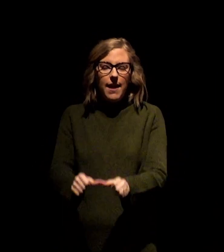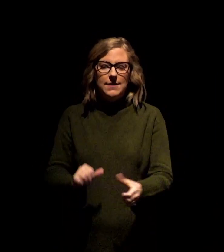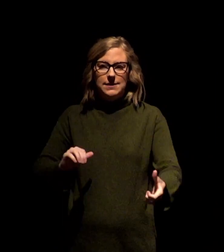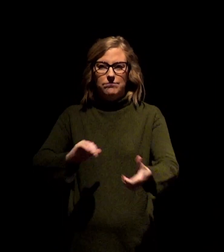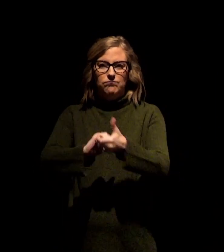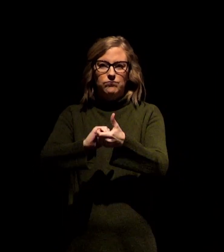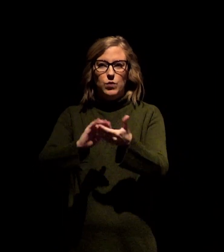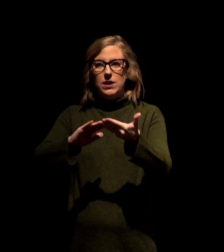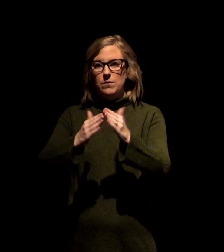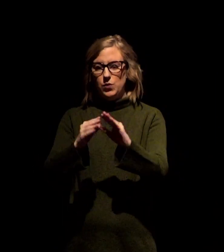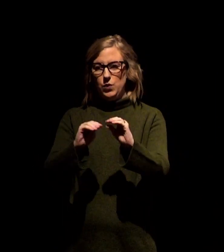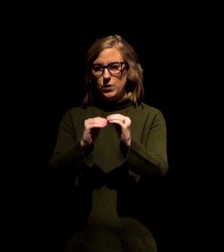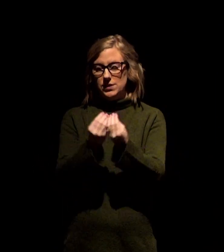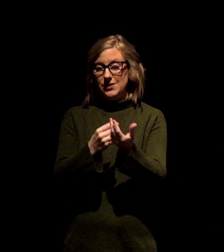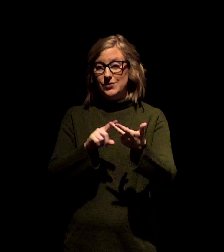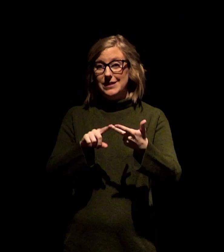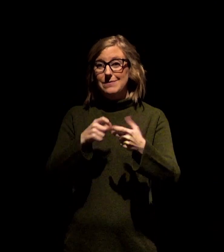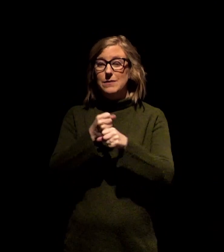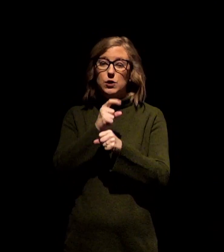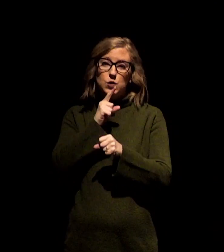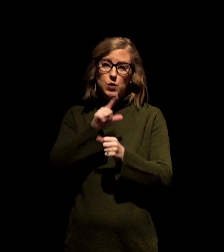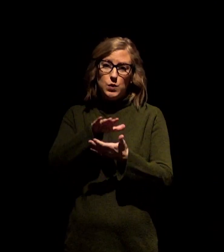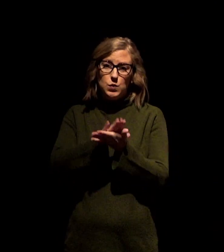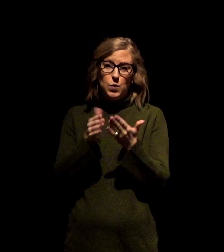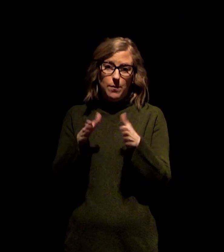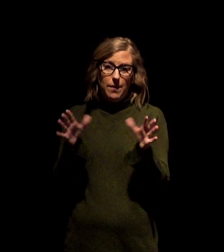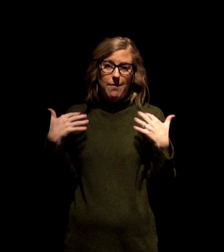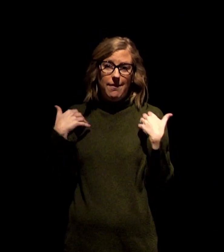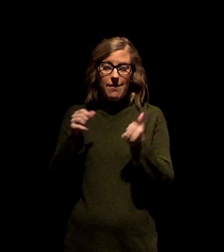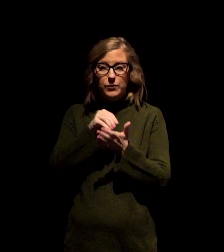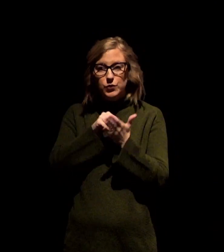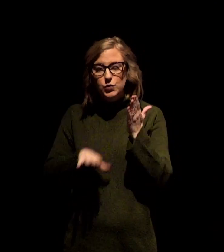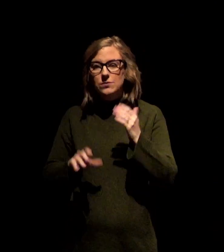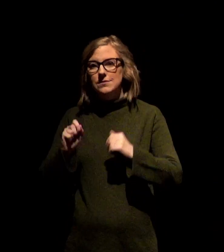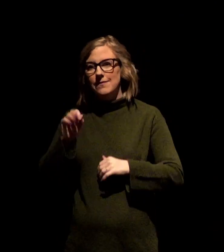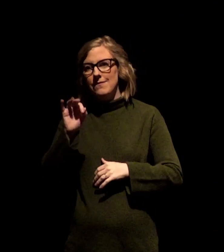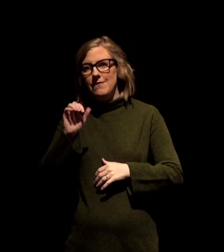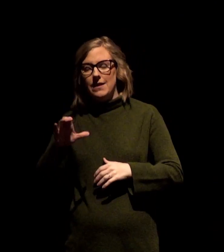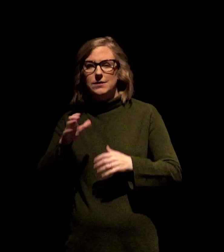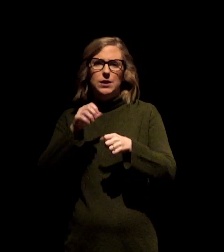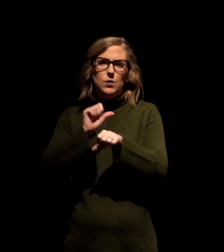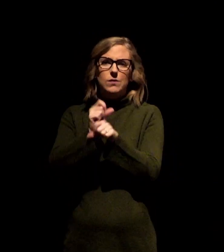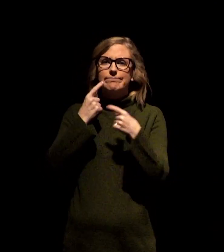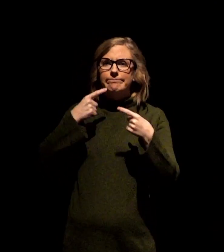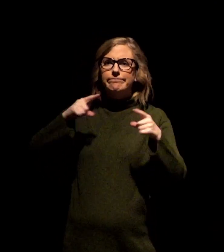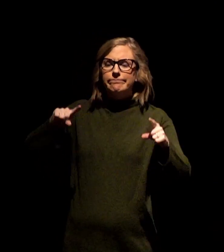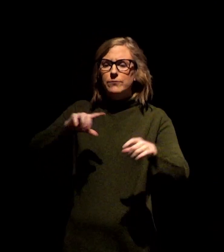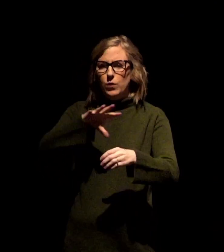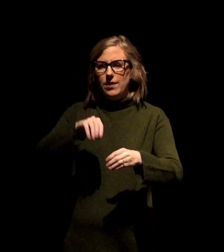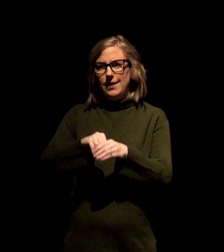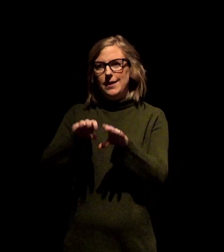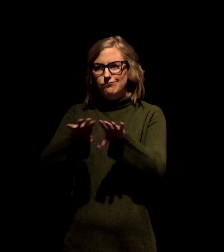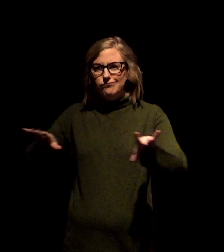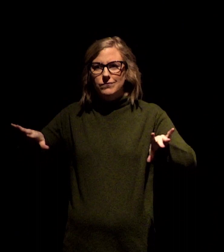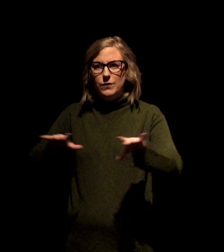organizations, and ensuring School of Public Health students and faculty can work effectively in a diverse society.